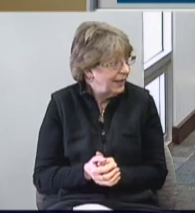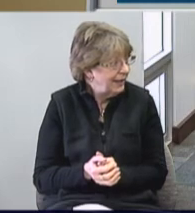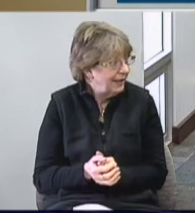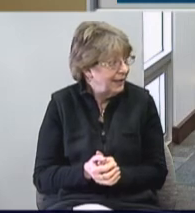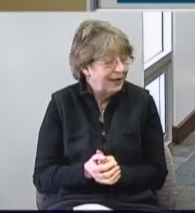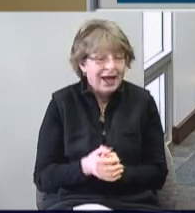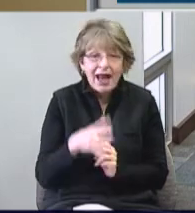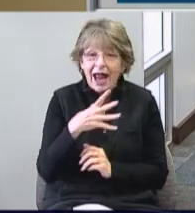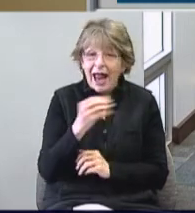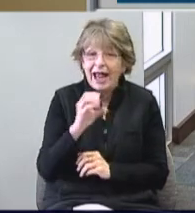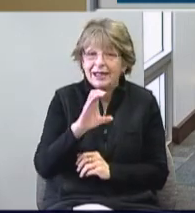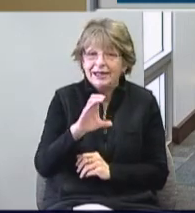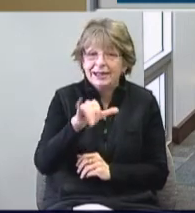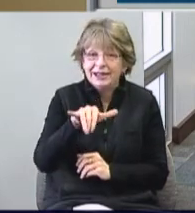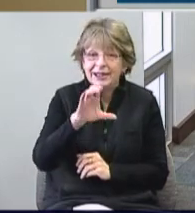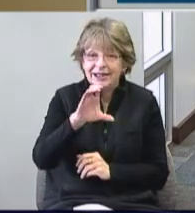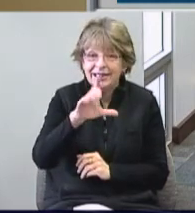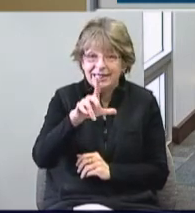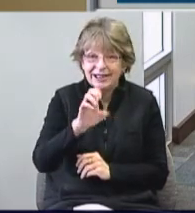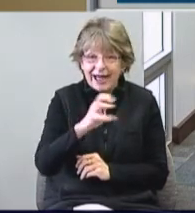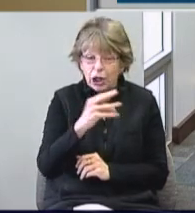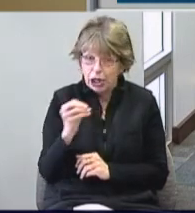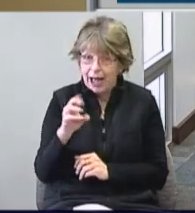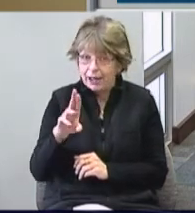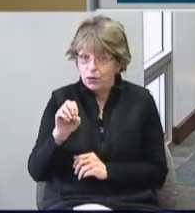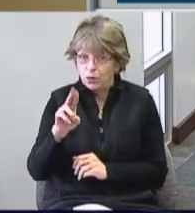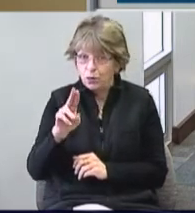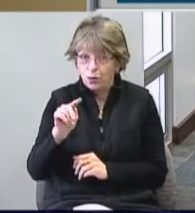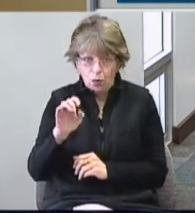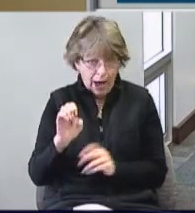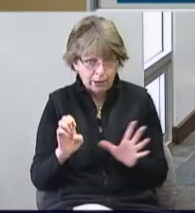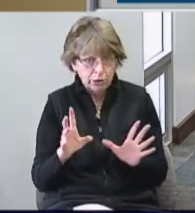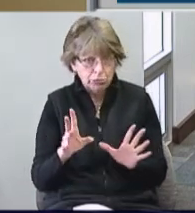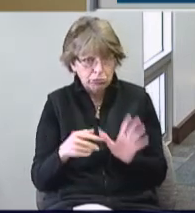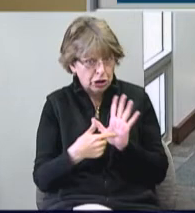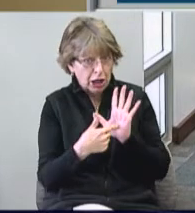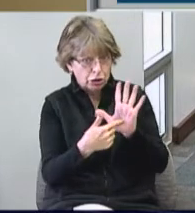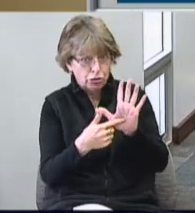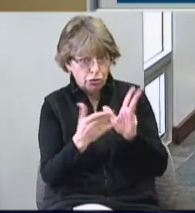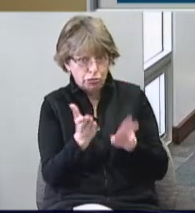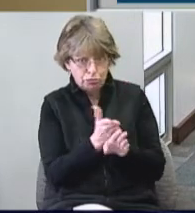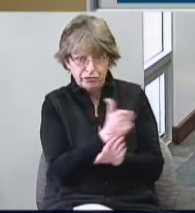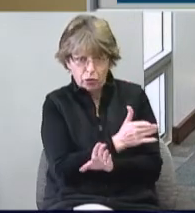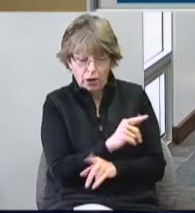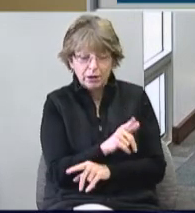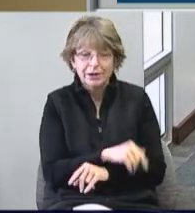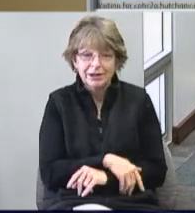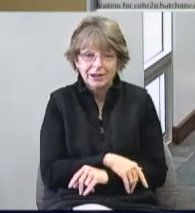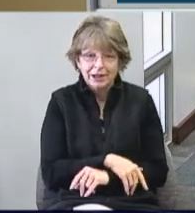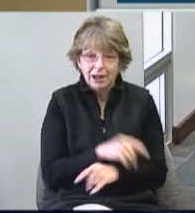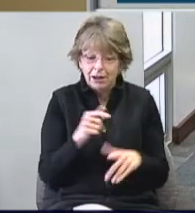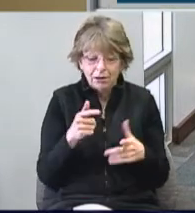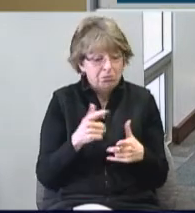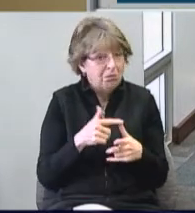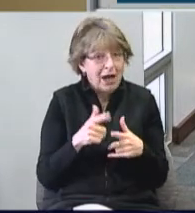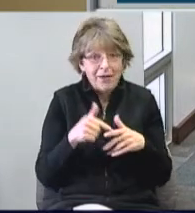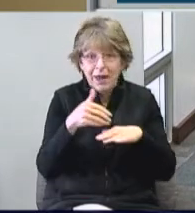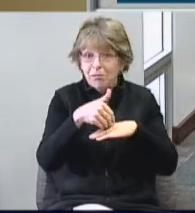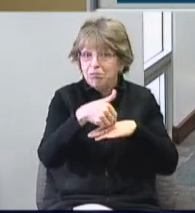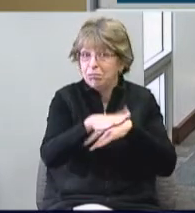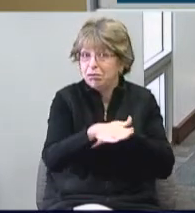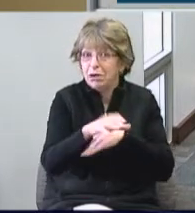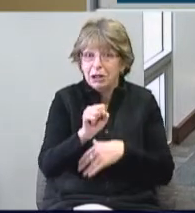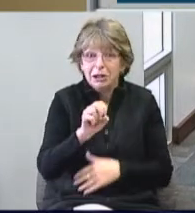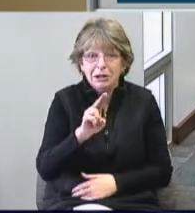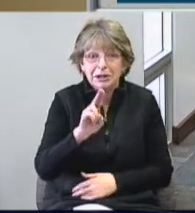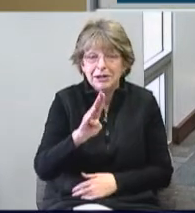your cycle and route, which is that little box that we highlighted earlier, and submit. The system